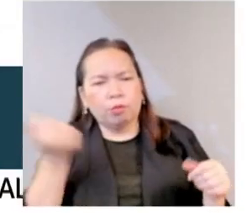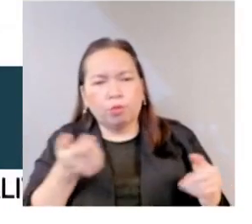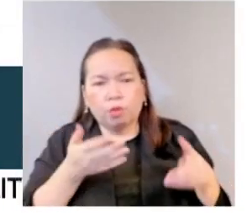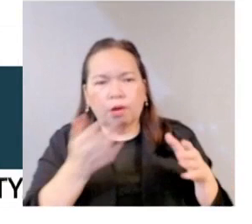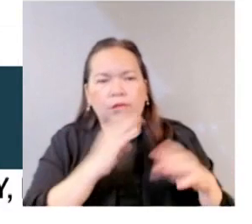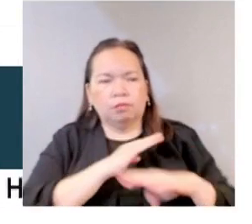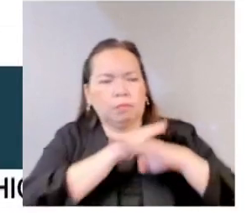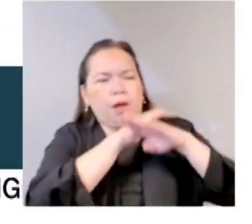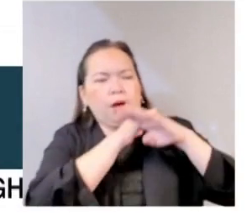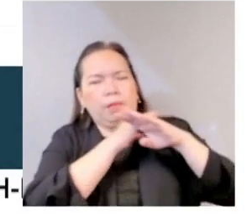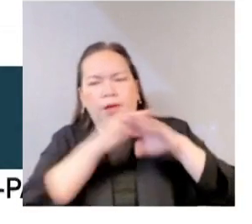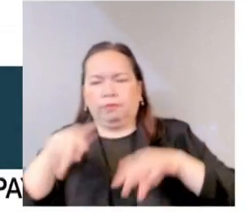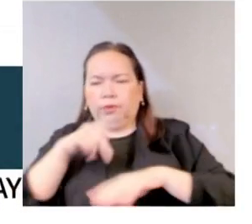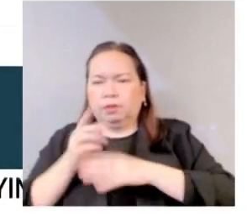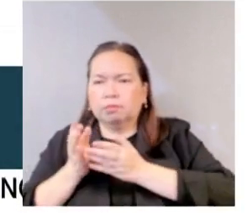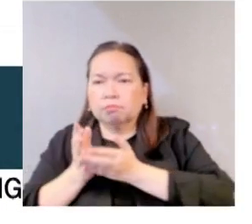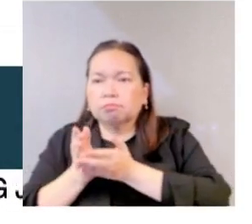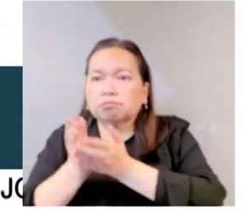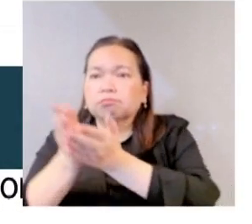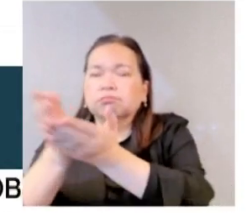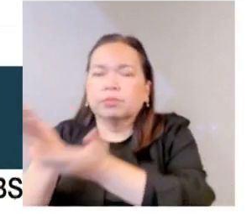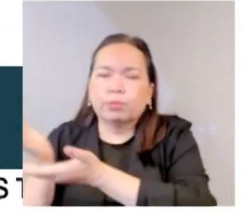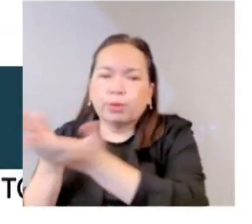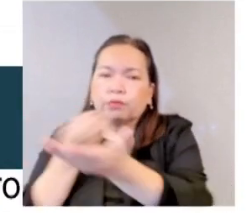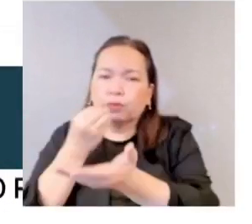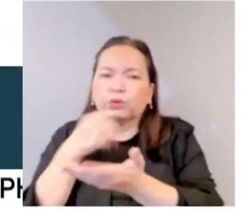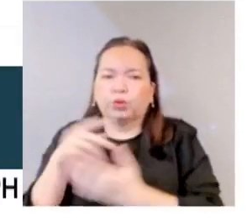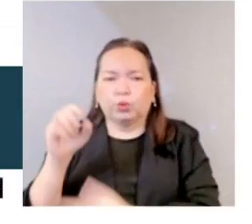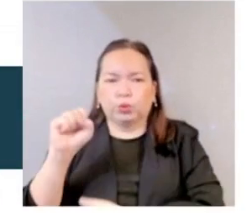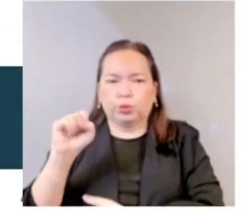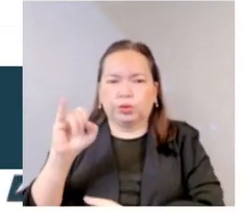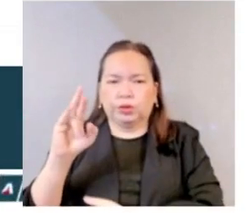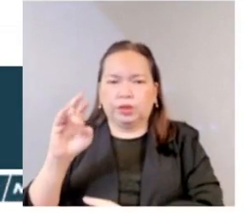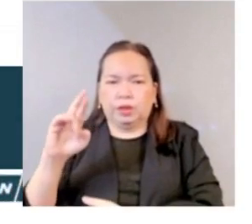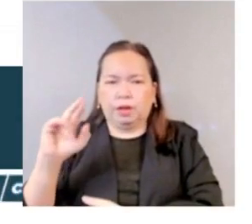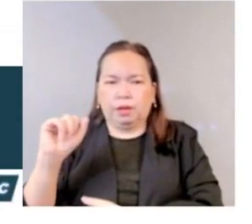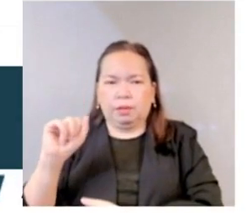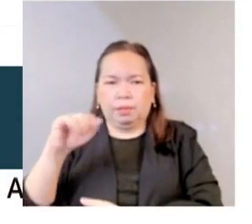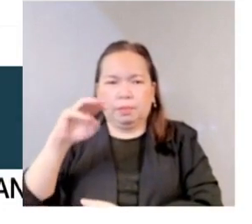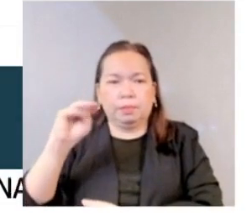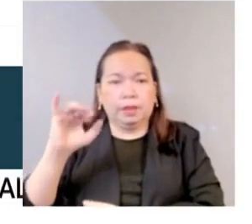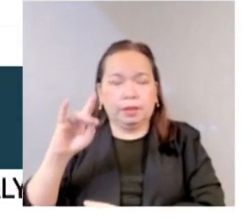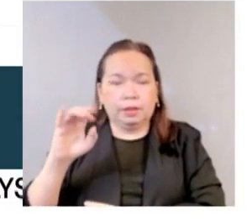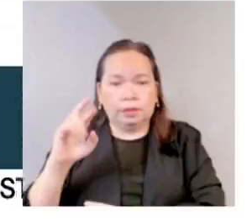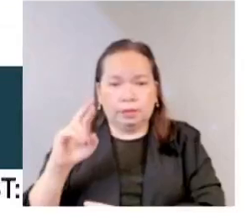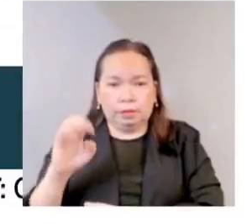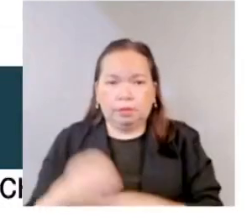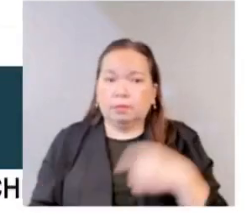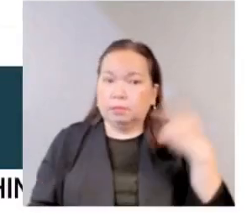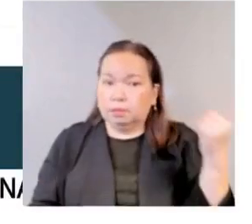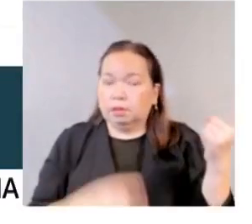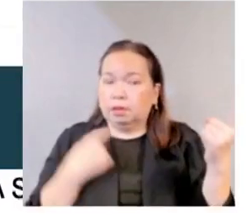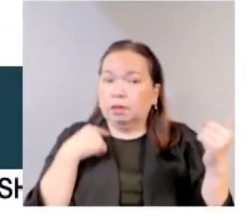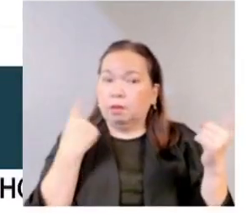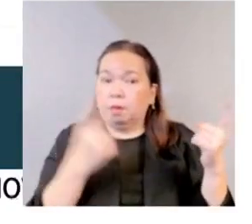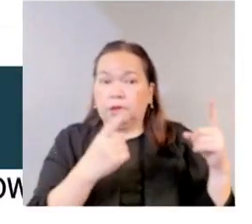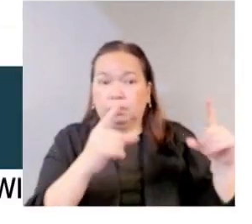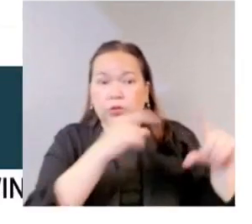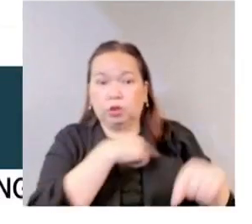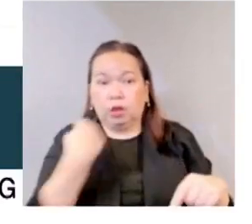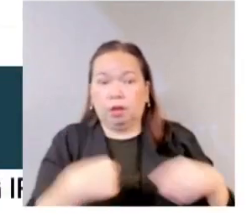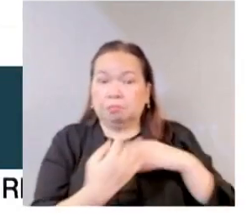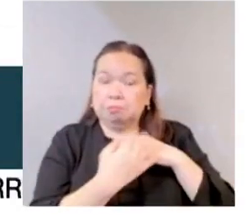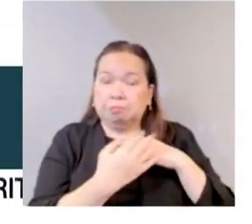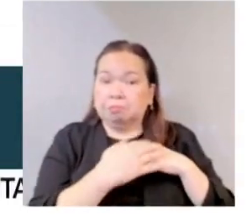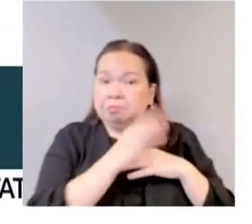So what China is basically sending us is this will be a dynamics between the Chinese Coast Guard, which of course has been given the